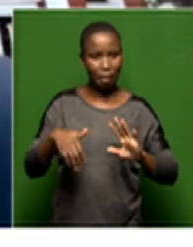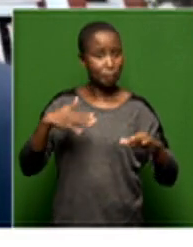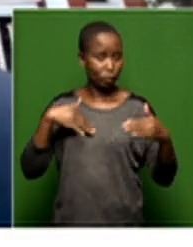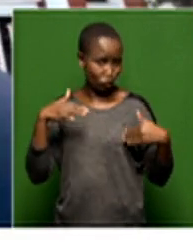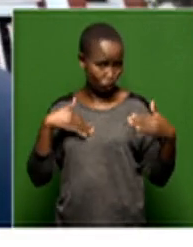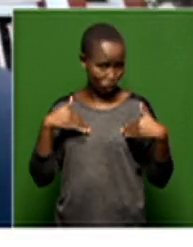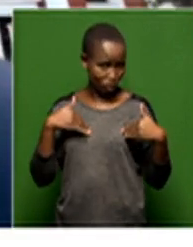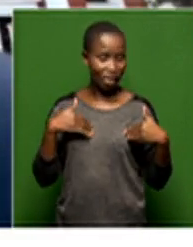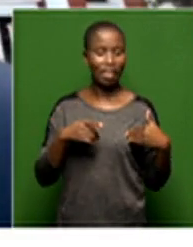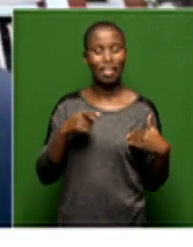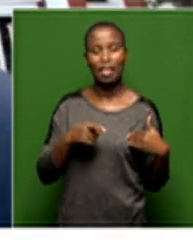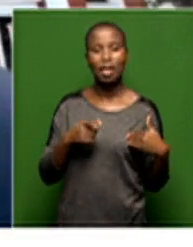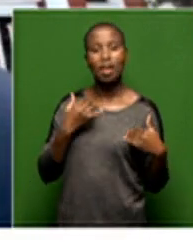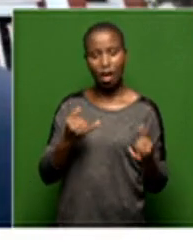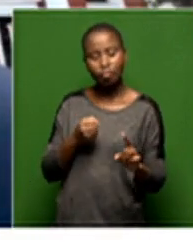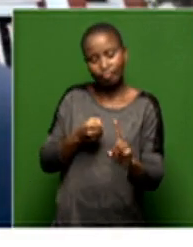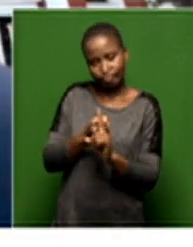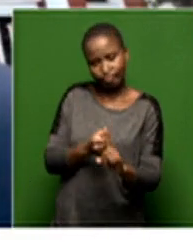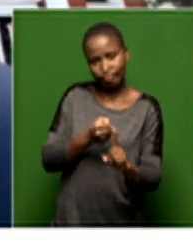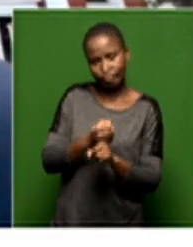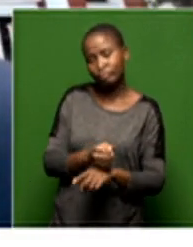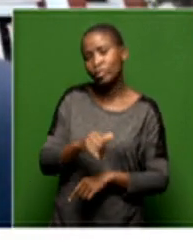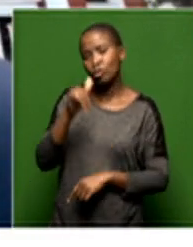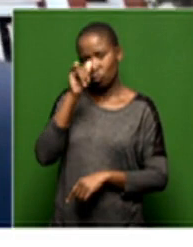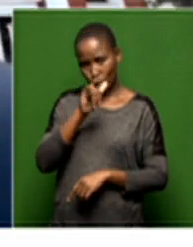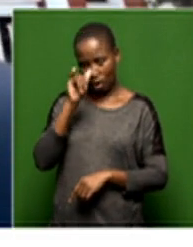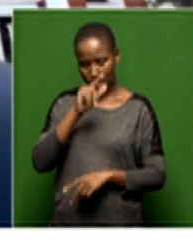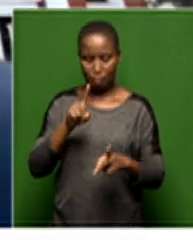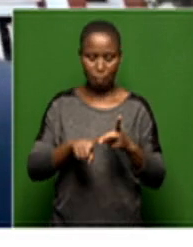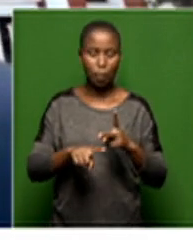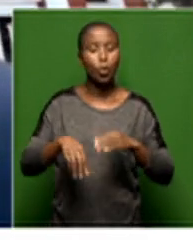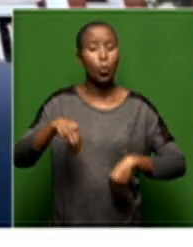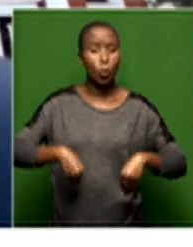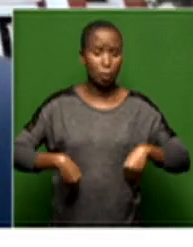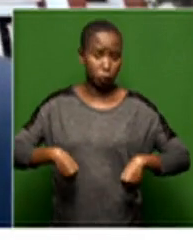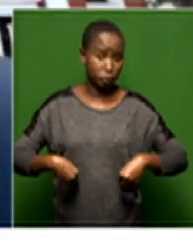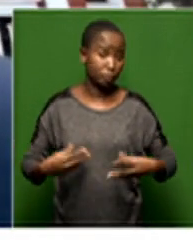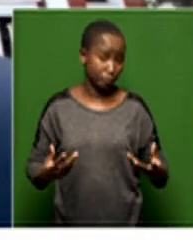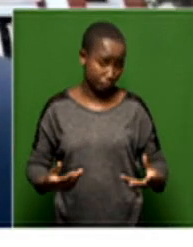is fighting crime and corruption. That said,